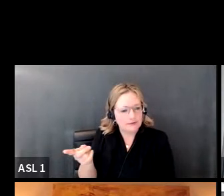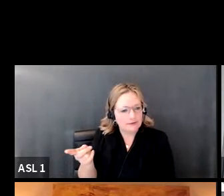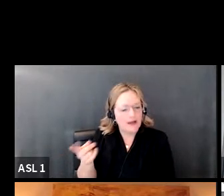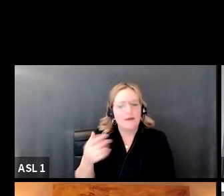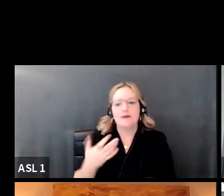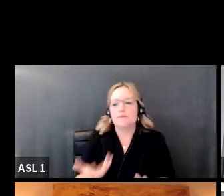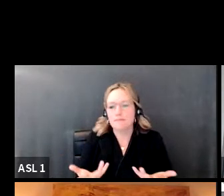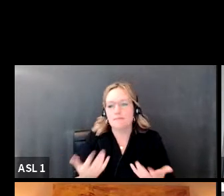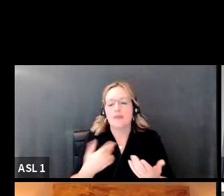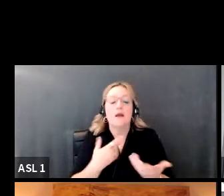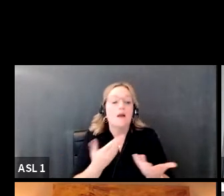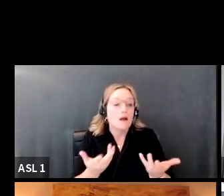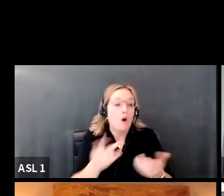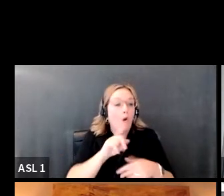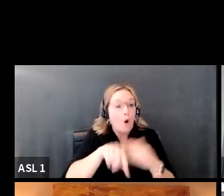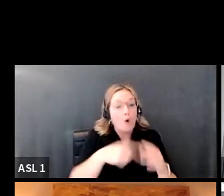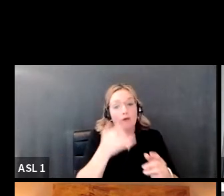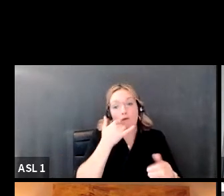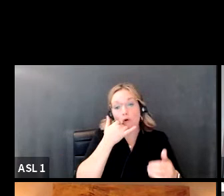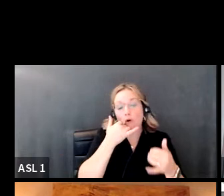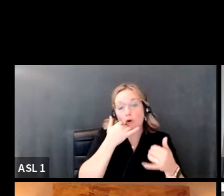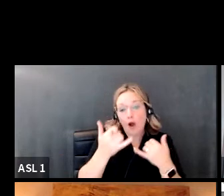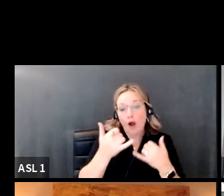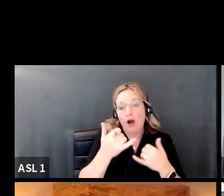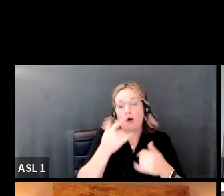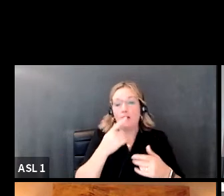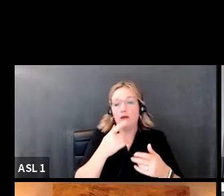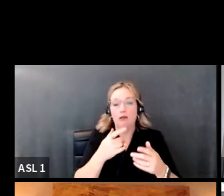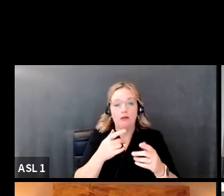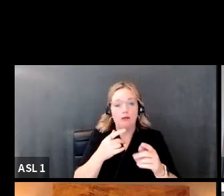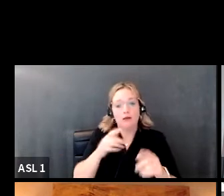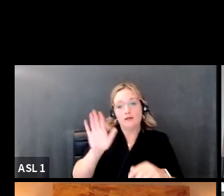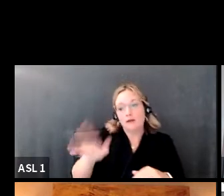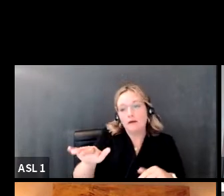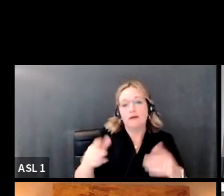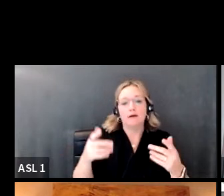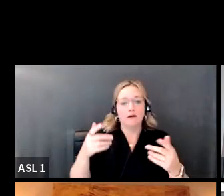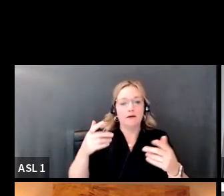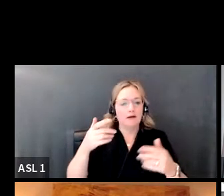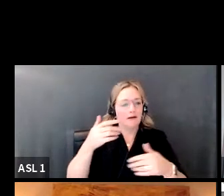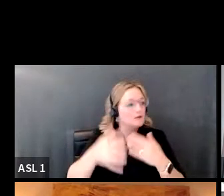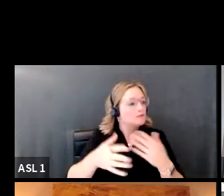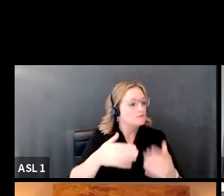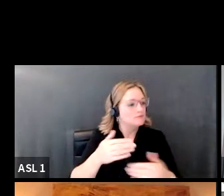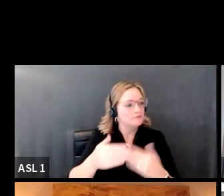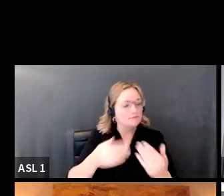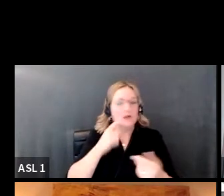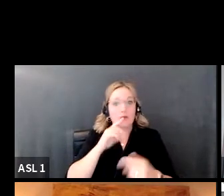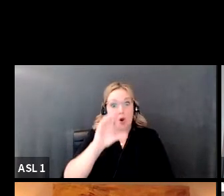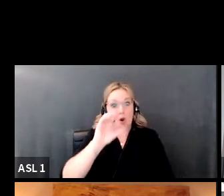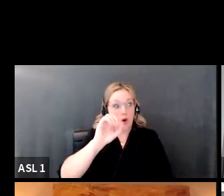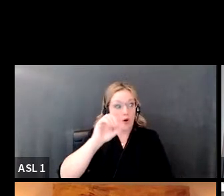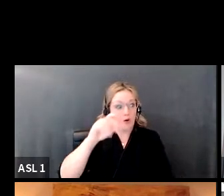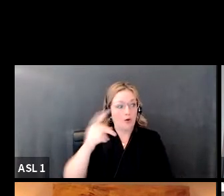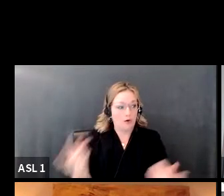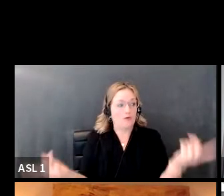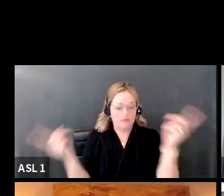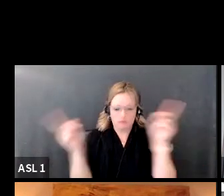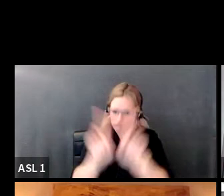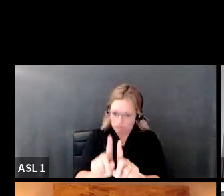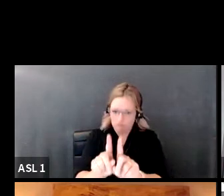alone is definitely the direction we need to go and there is a plan but i think where the ops struggles is you're